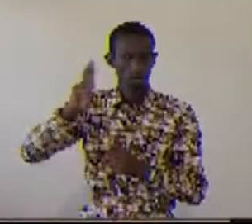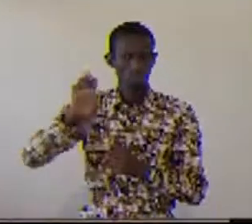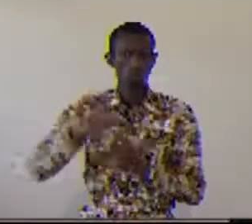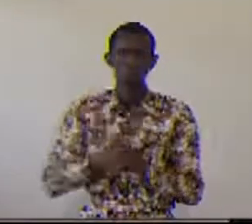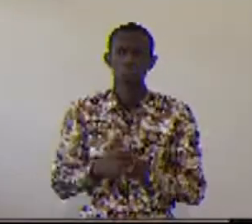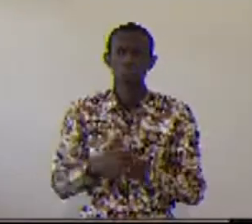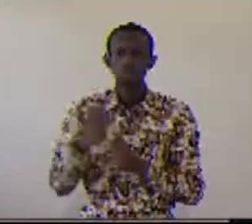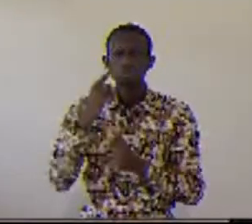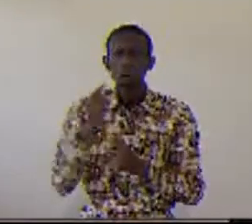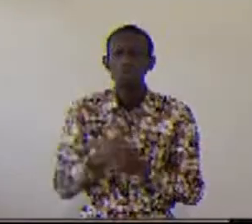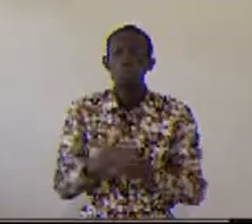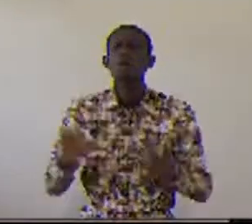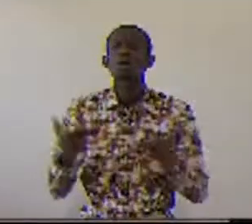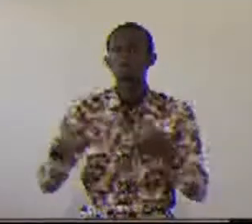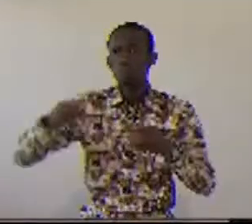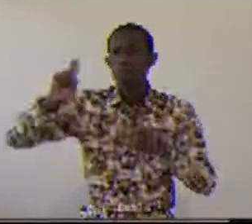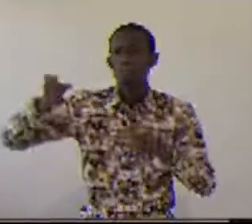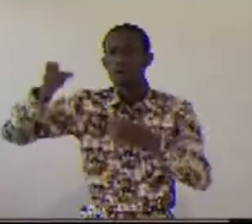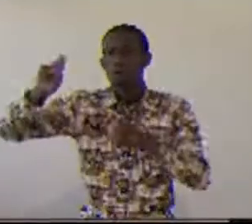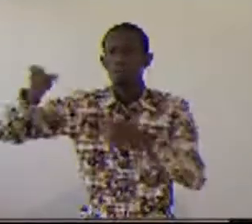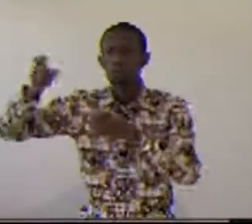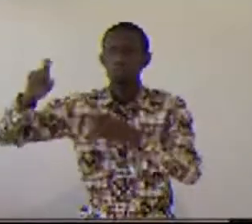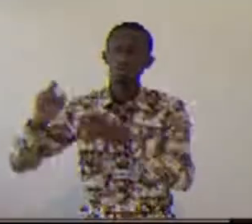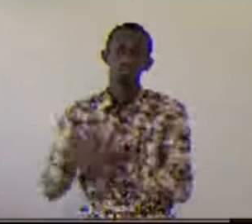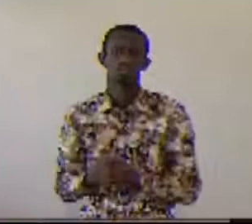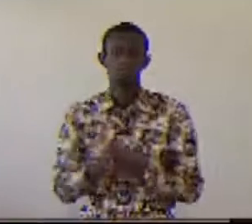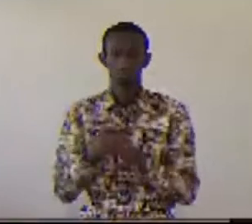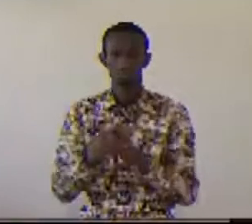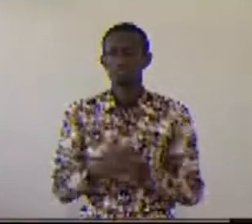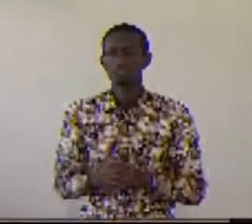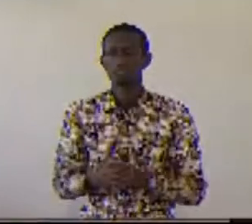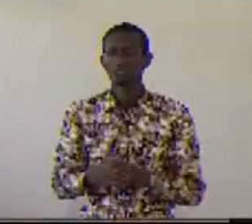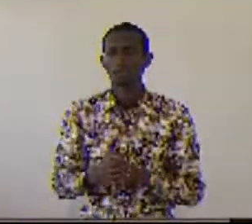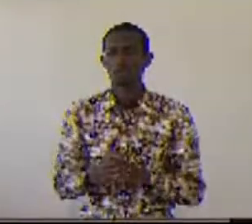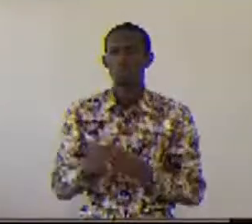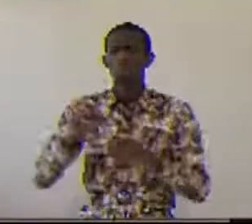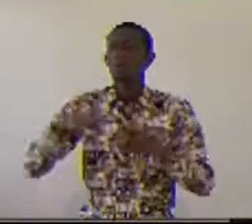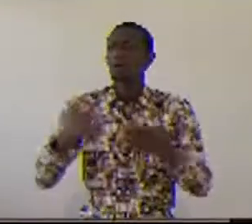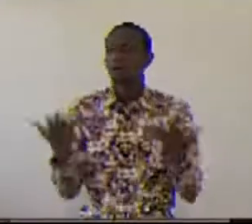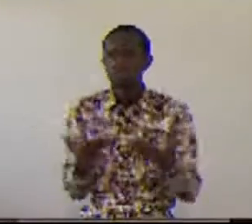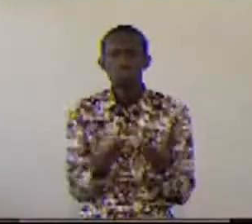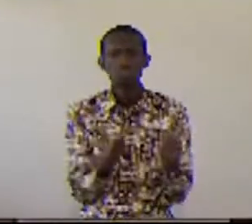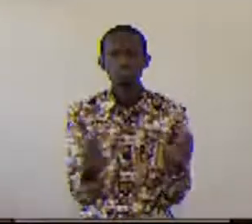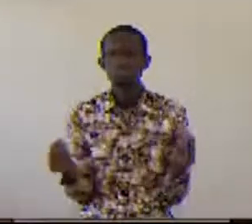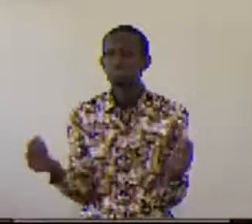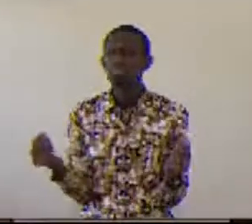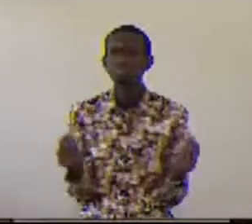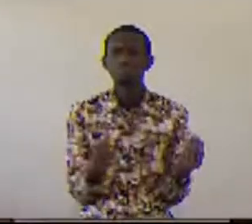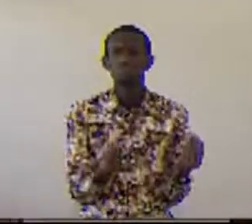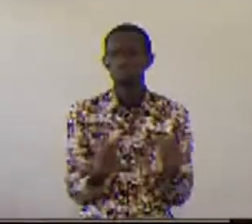And what does it mean in terms of the ease, how easy an element will lose the